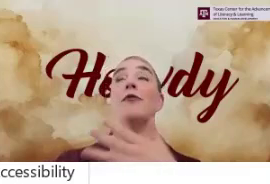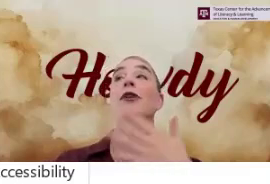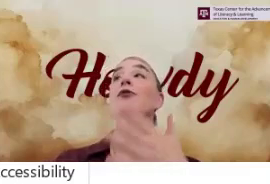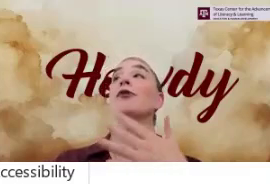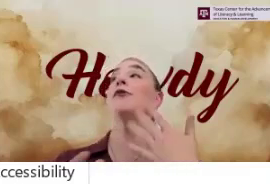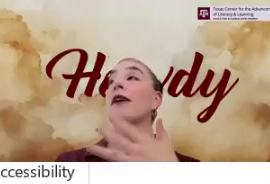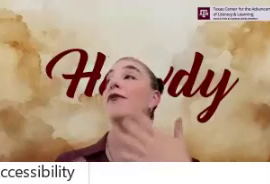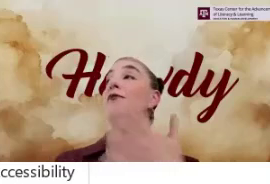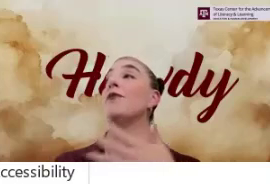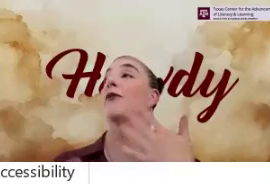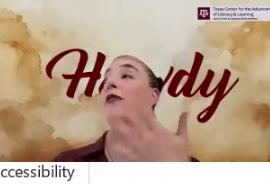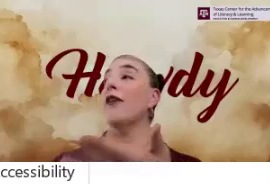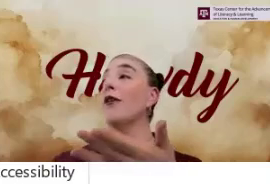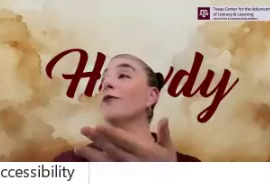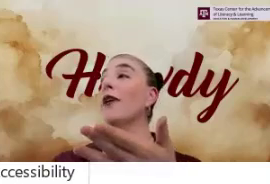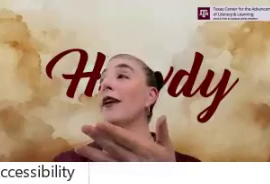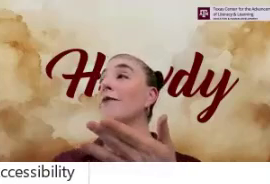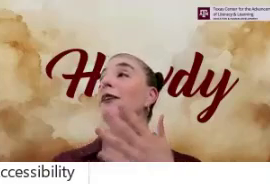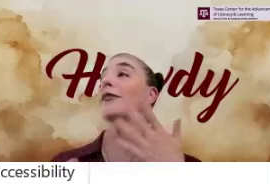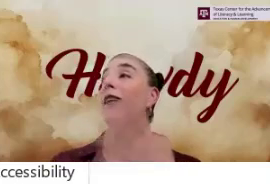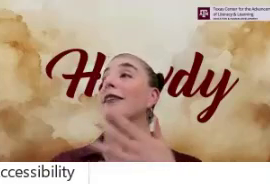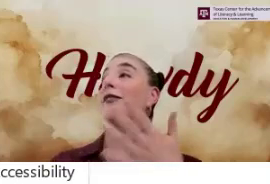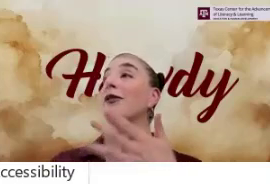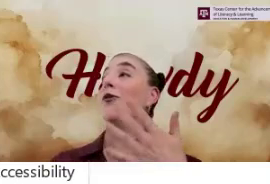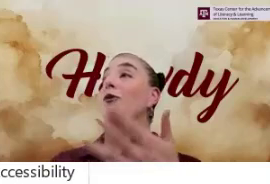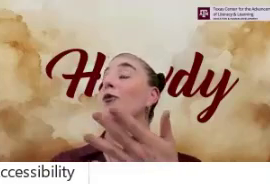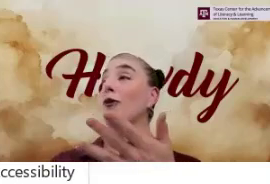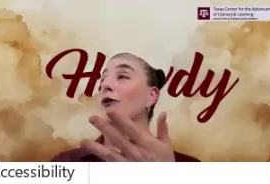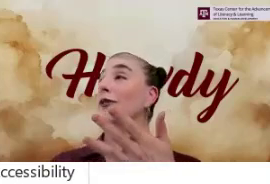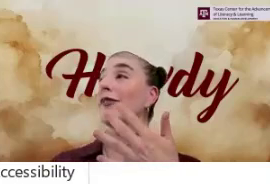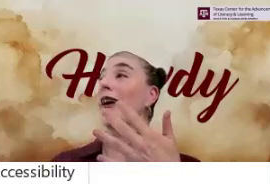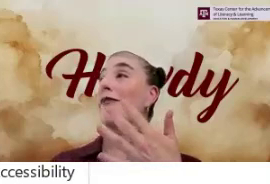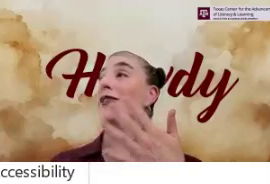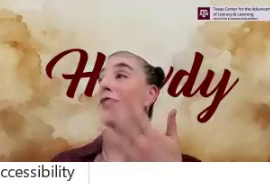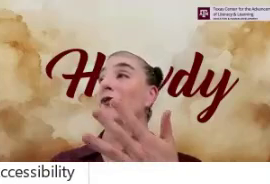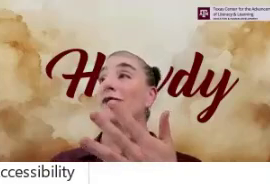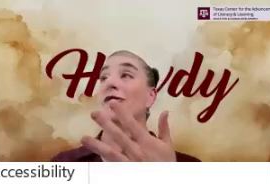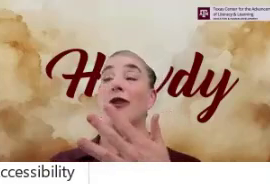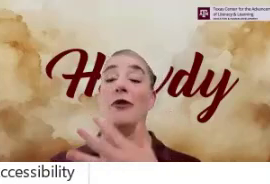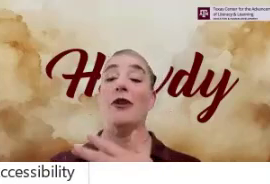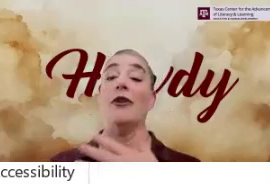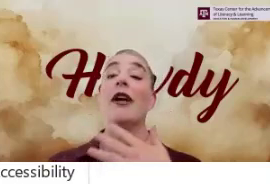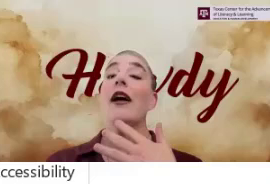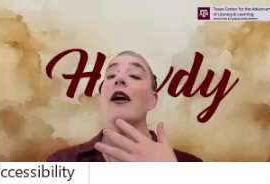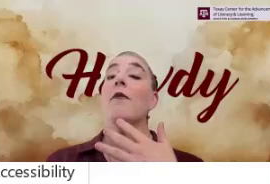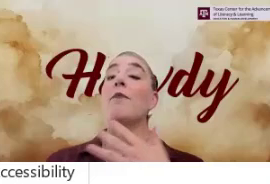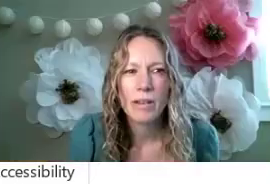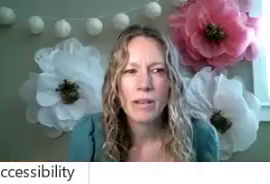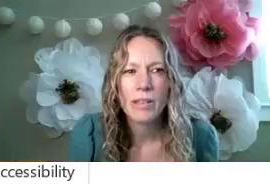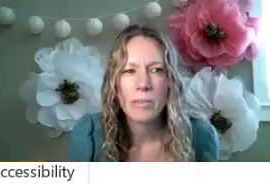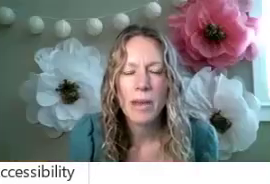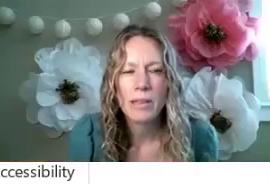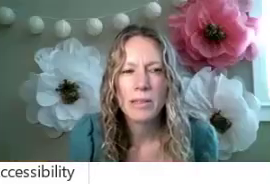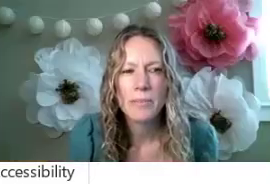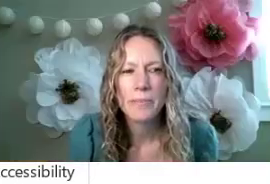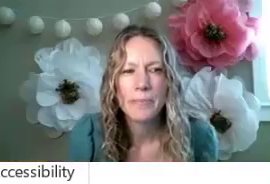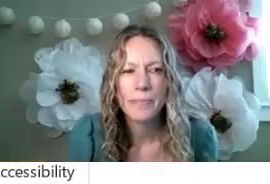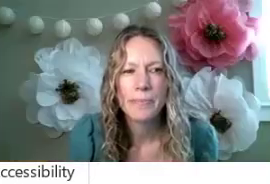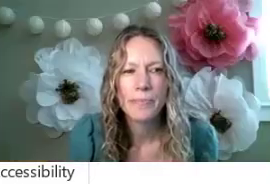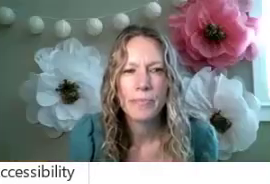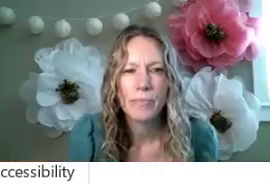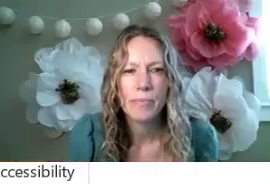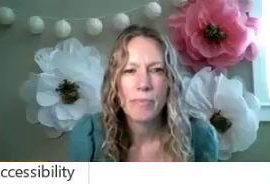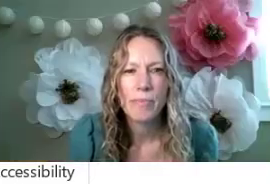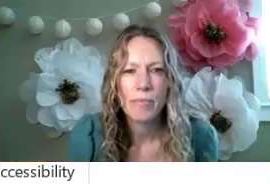you have so much respect for people that are blind because that's their whole world is having to use a screen reader. yeah. But I don't think